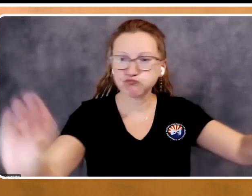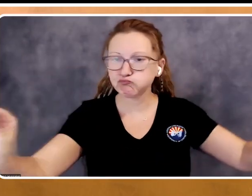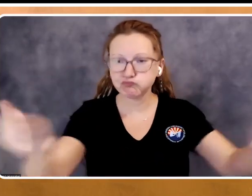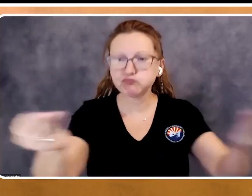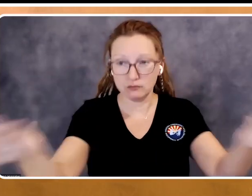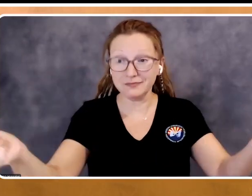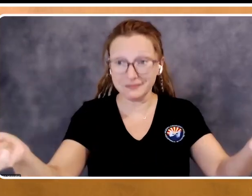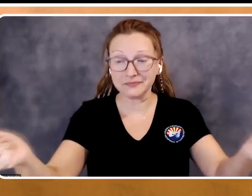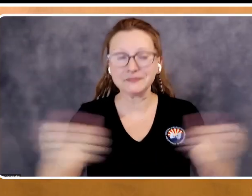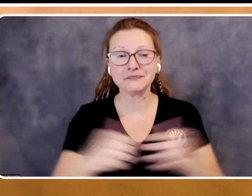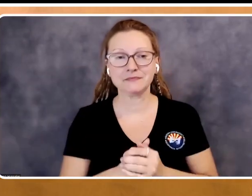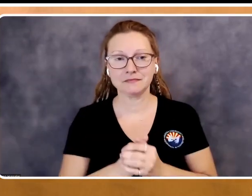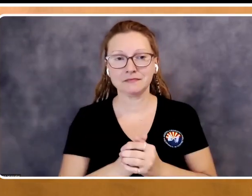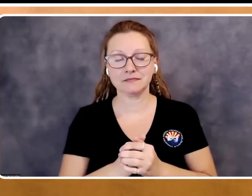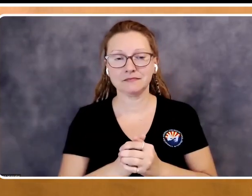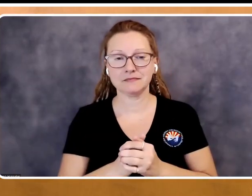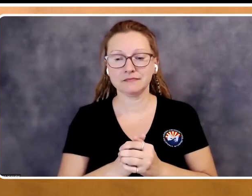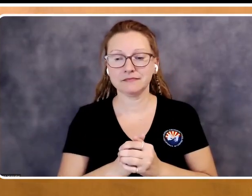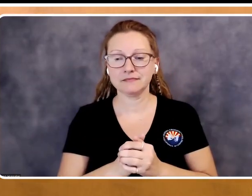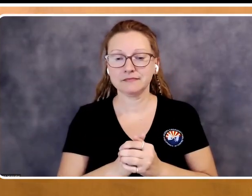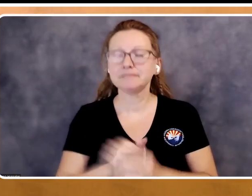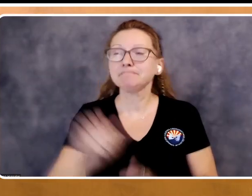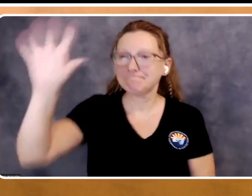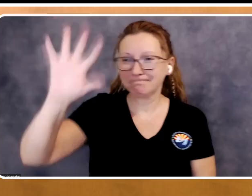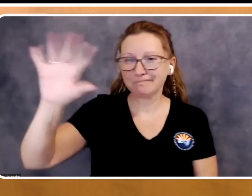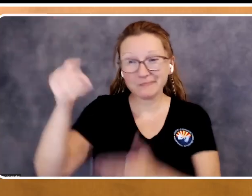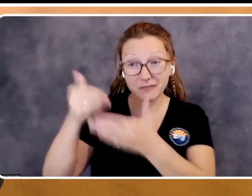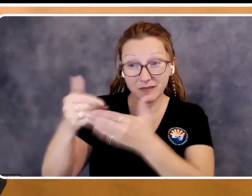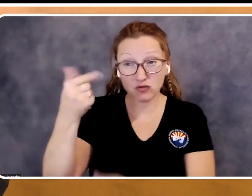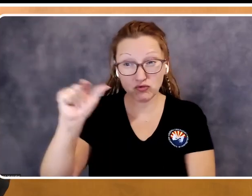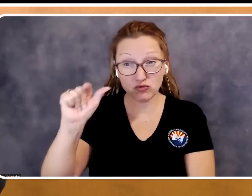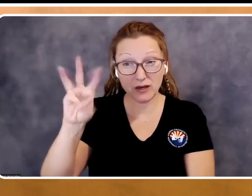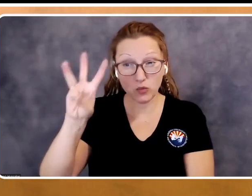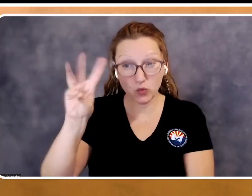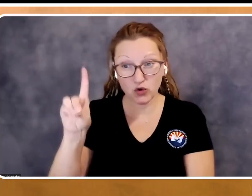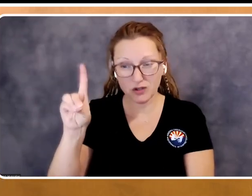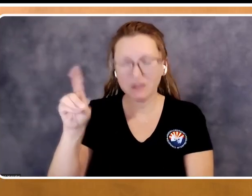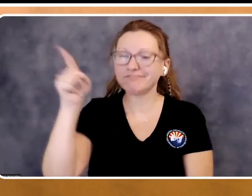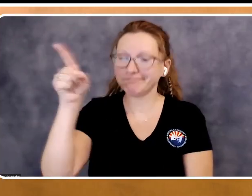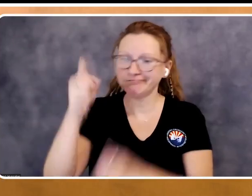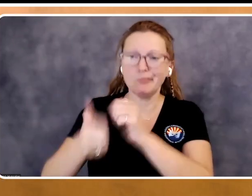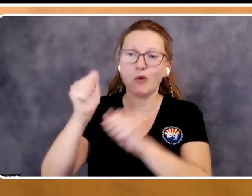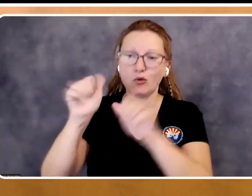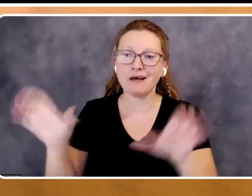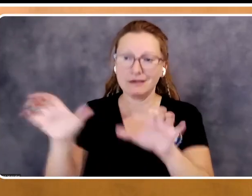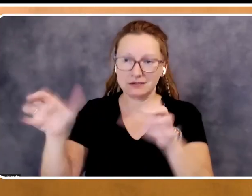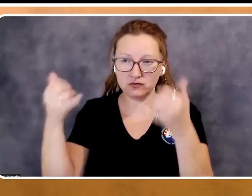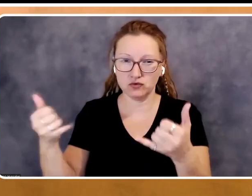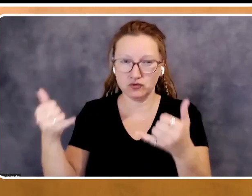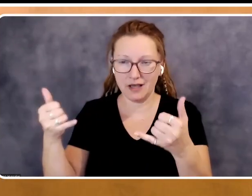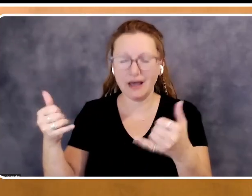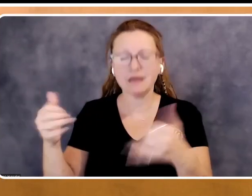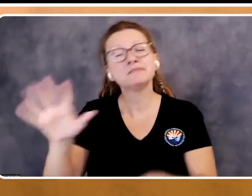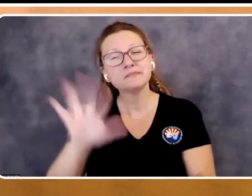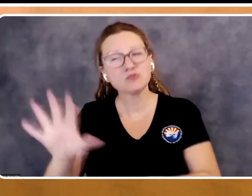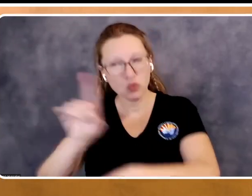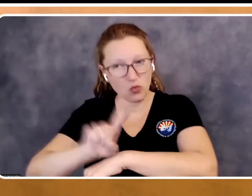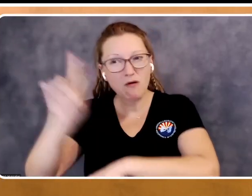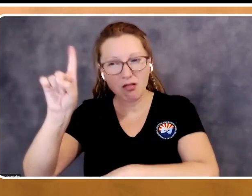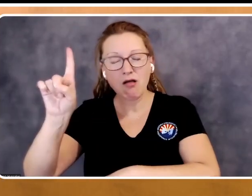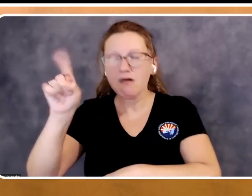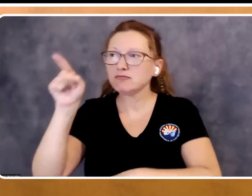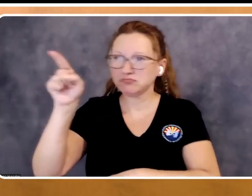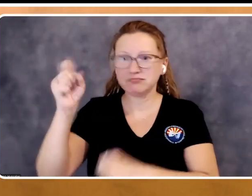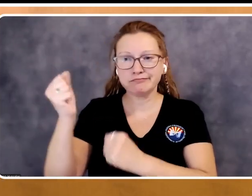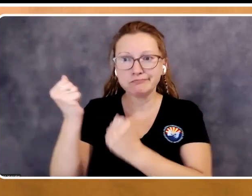our way towards the northwest corner of the fire by Greenwood, that fire was the most active today. About 1,300,